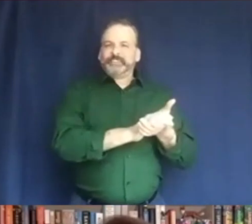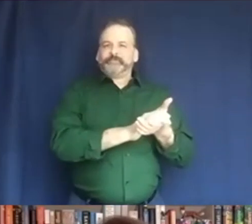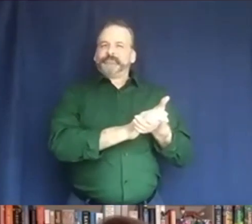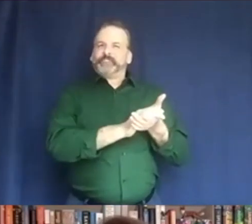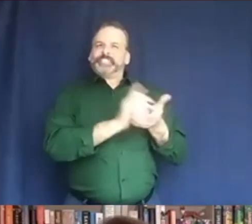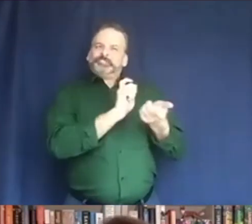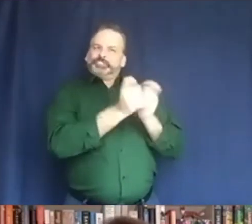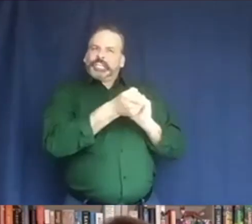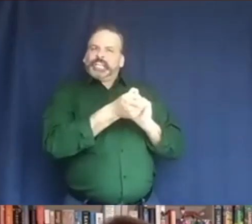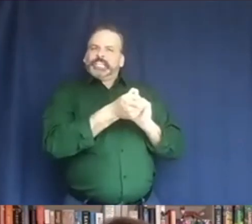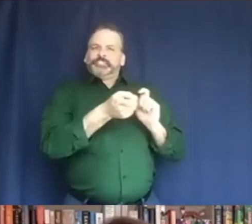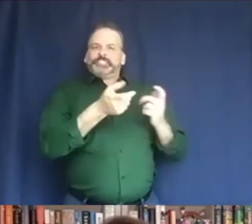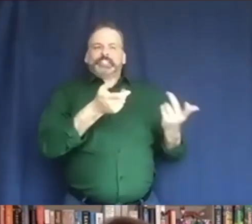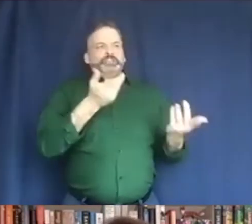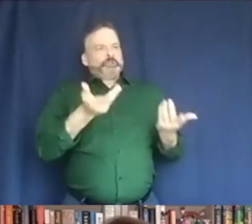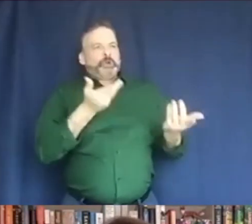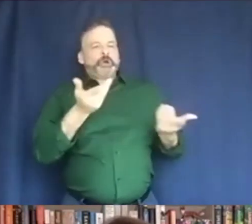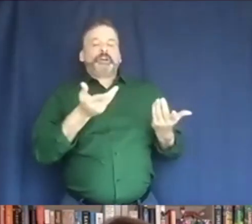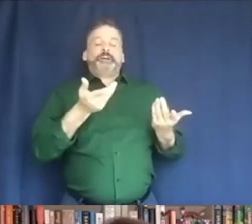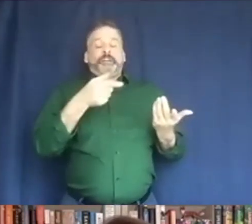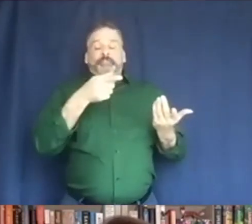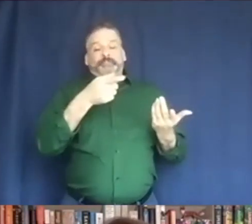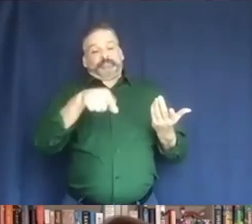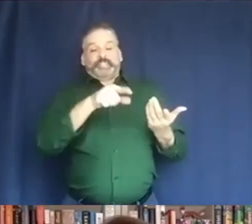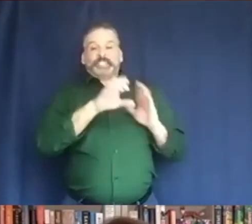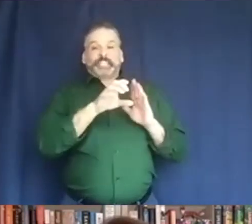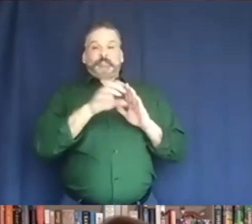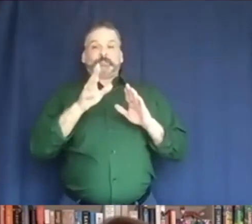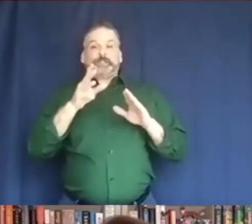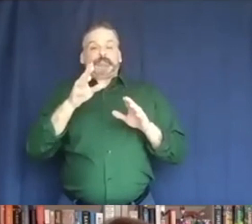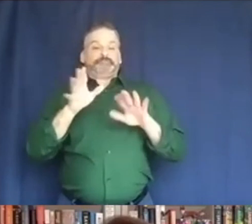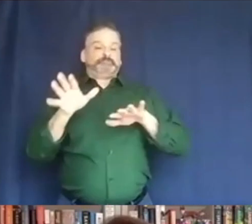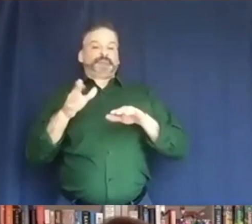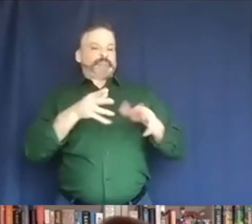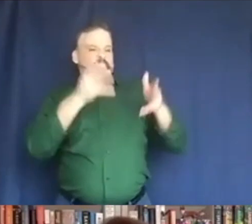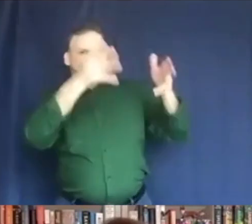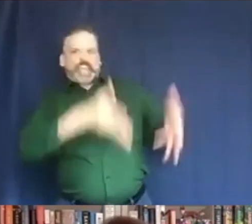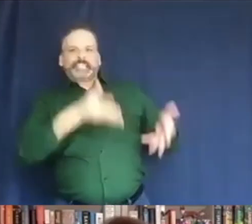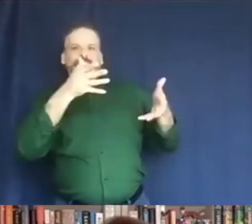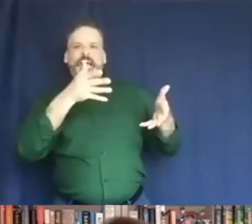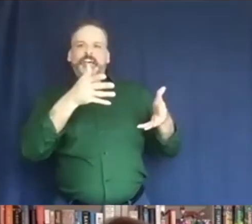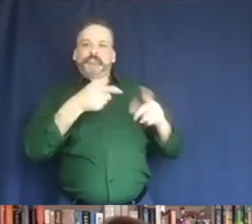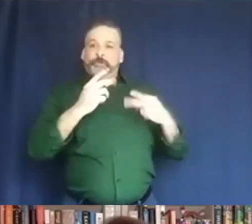and not just, and that like kind of in being exiled from the human world, that there's also a kind of power in that too.